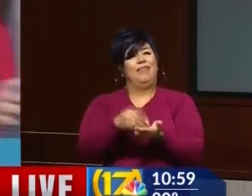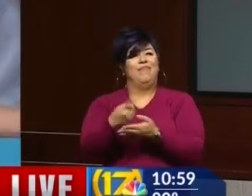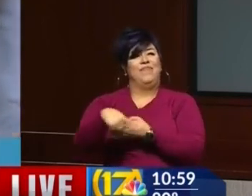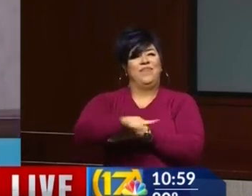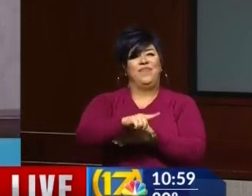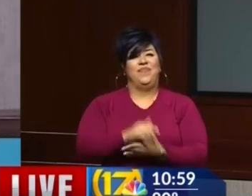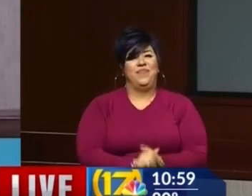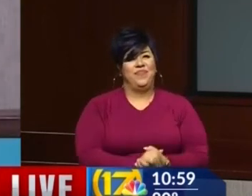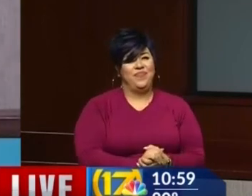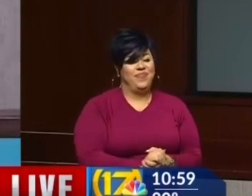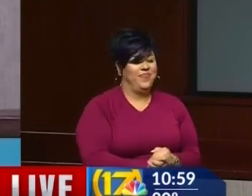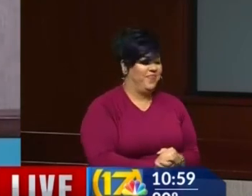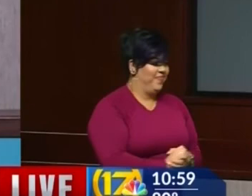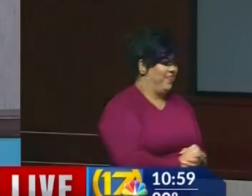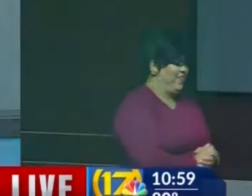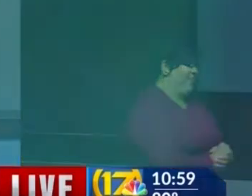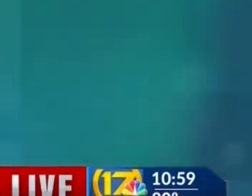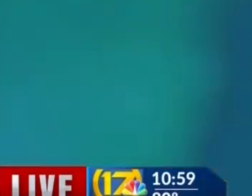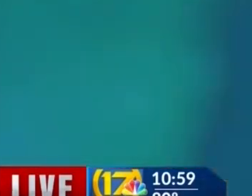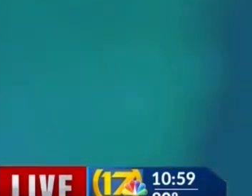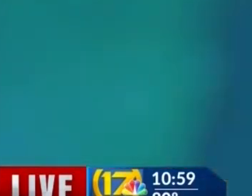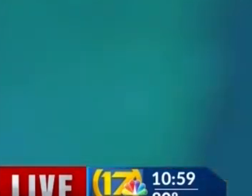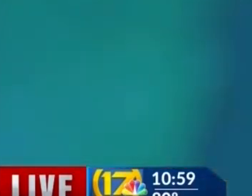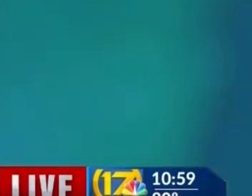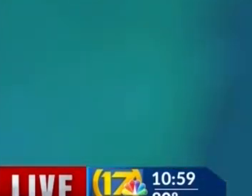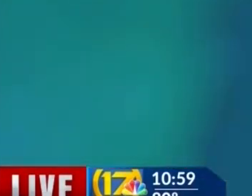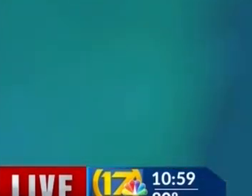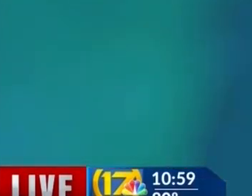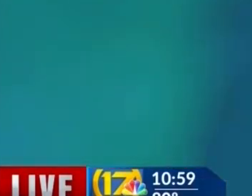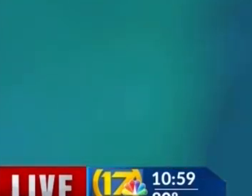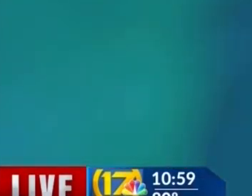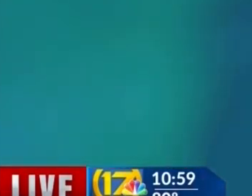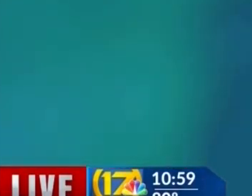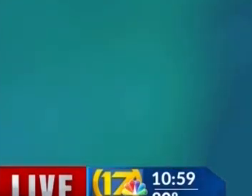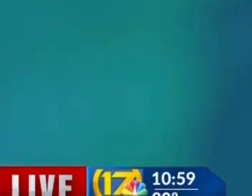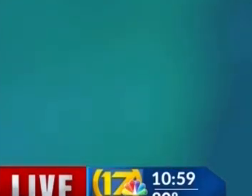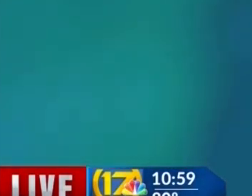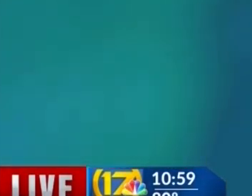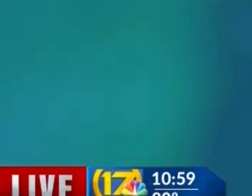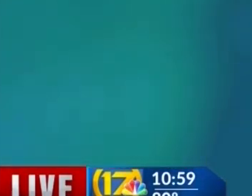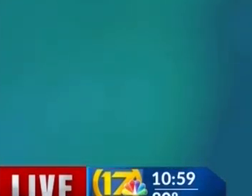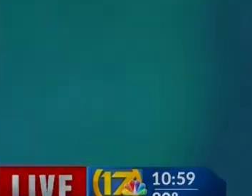under. You can continue to watch this on our KGT Facebook page. We're going to break for golf.